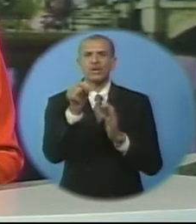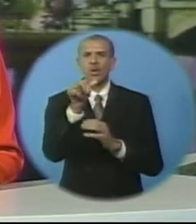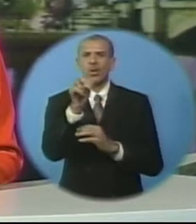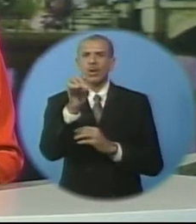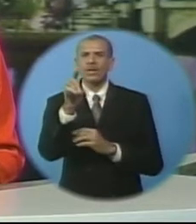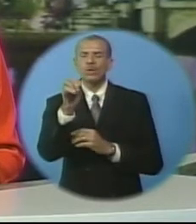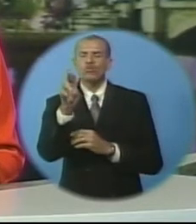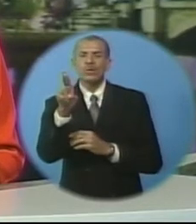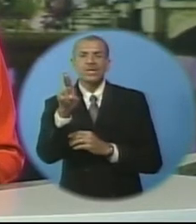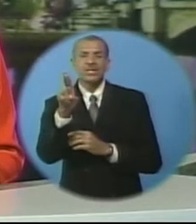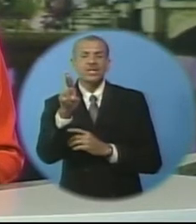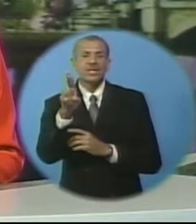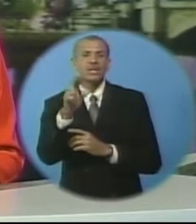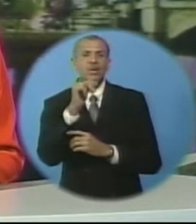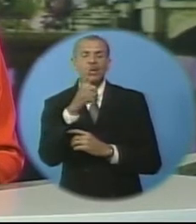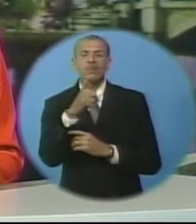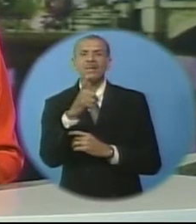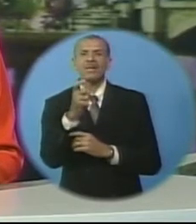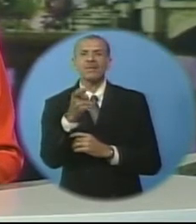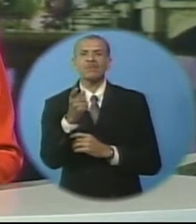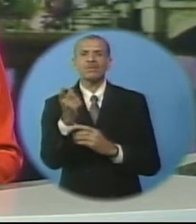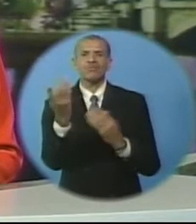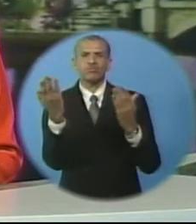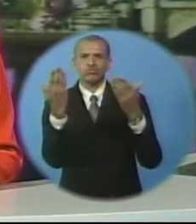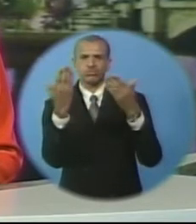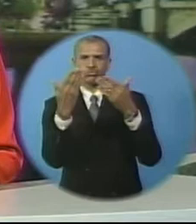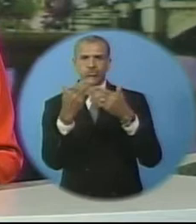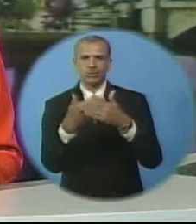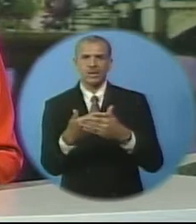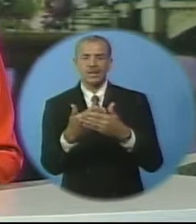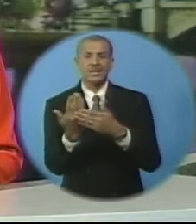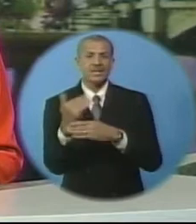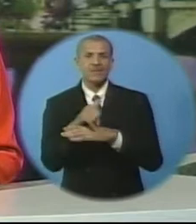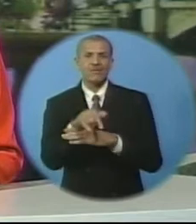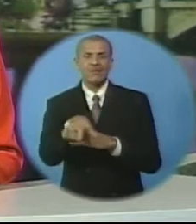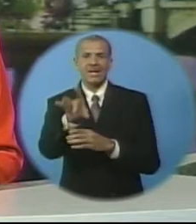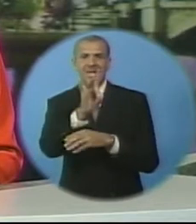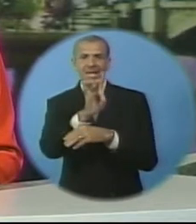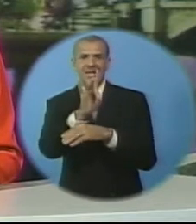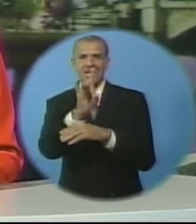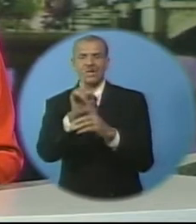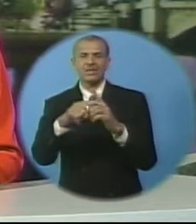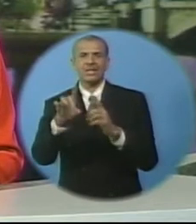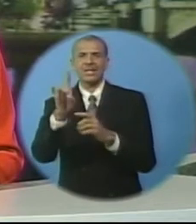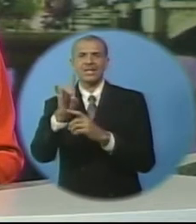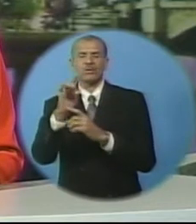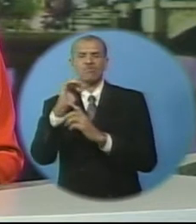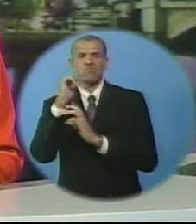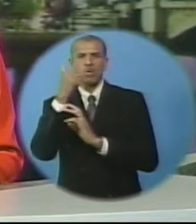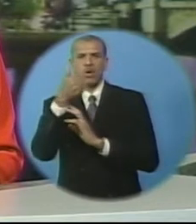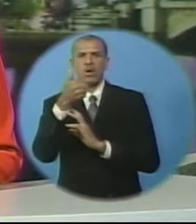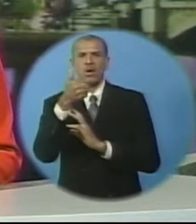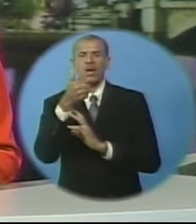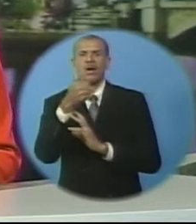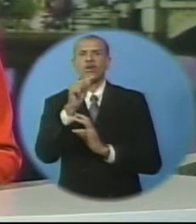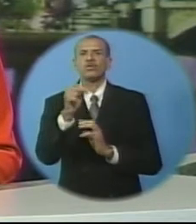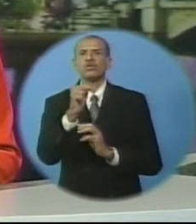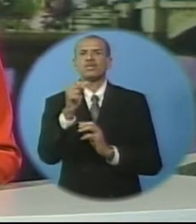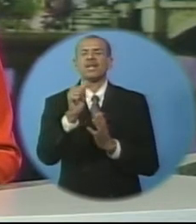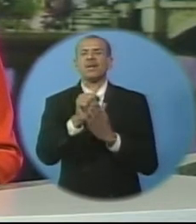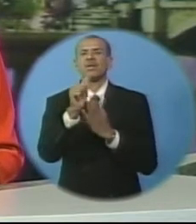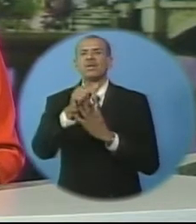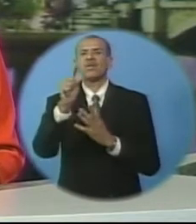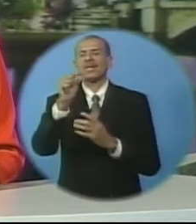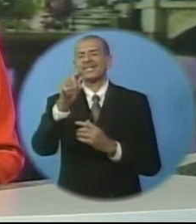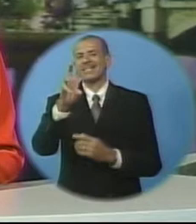Pumping Station, there will be an emergency shutdown from this evening at 8 p.m. until 8 a.m. tomorrow, Tuesday, April